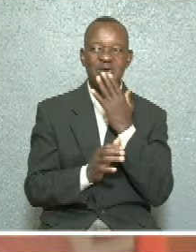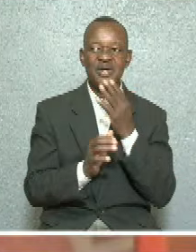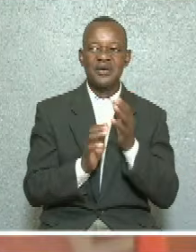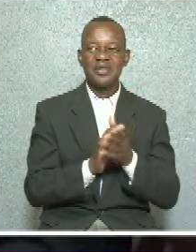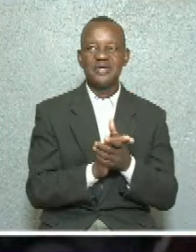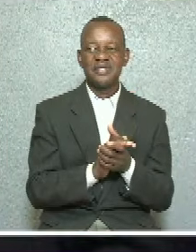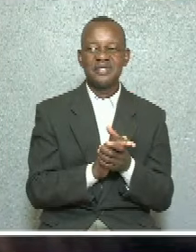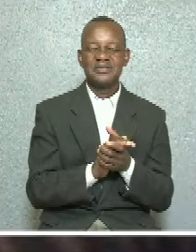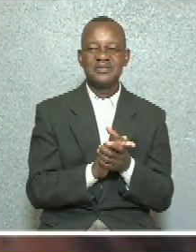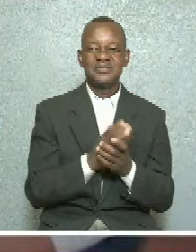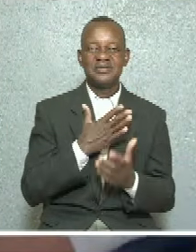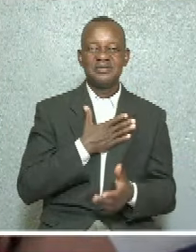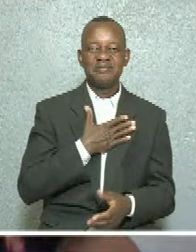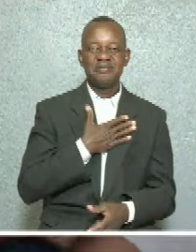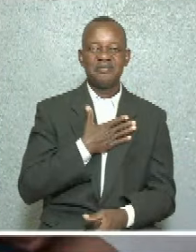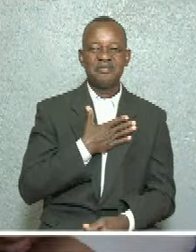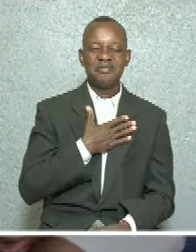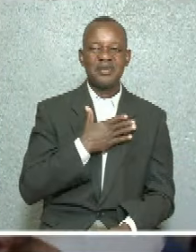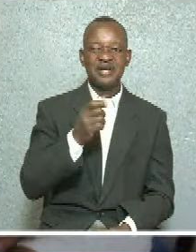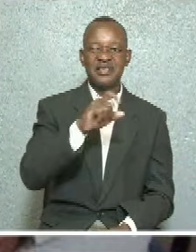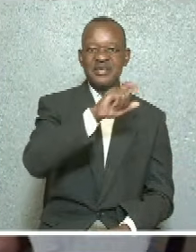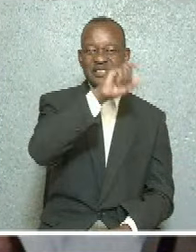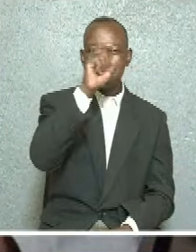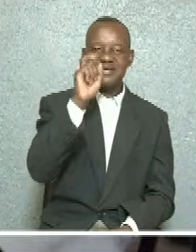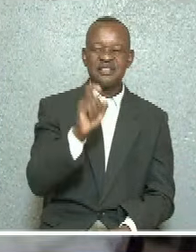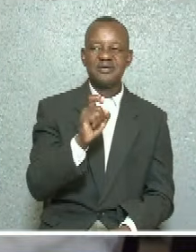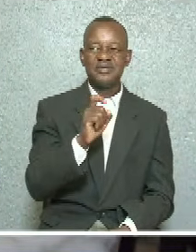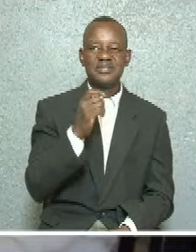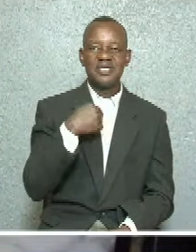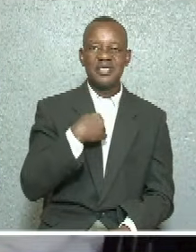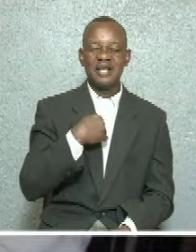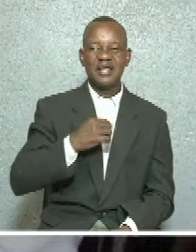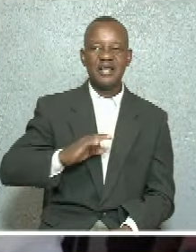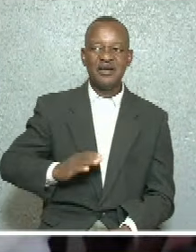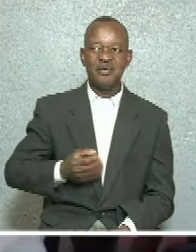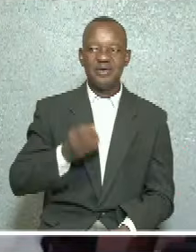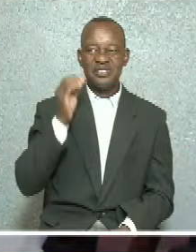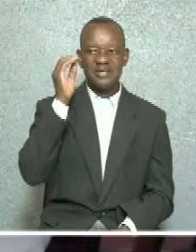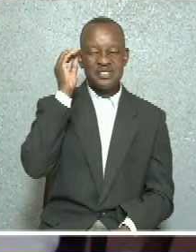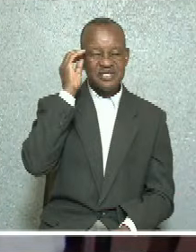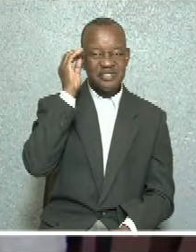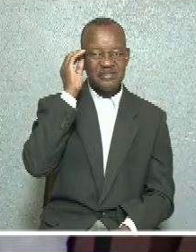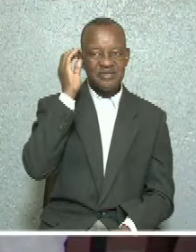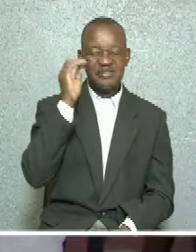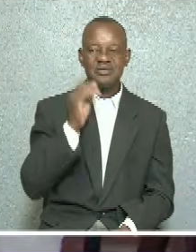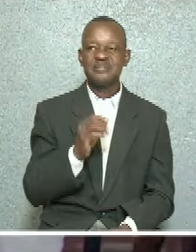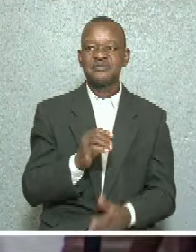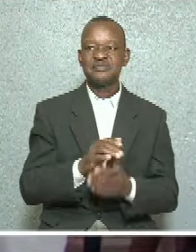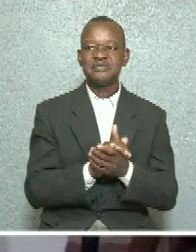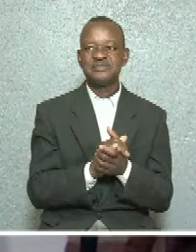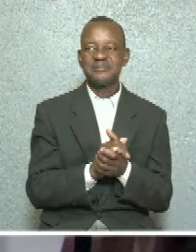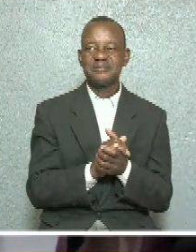My question is, I just wanted to know how